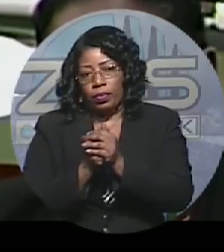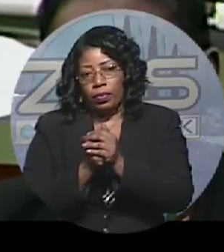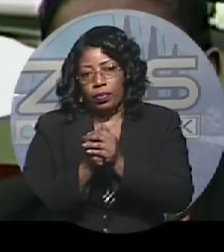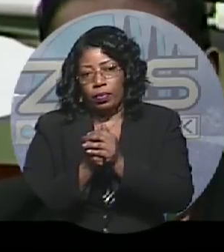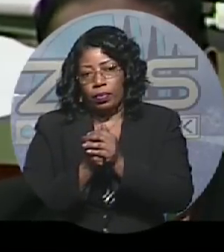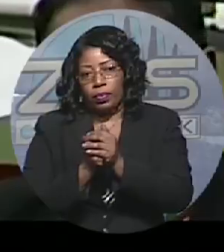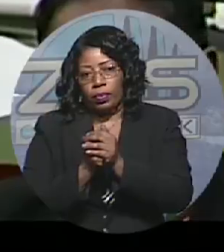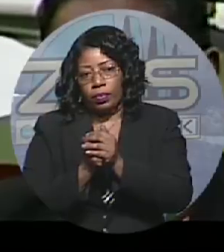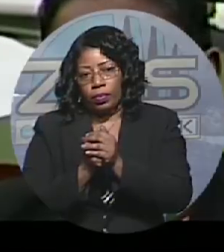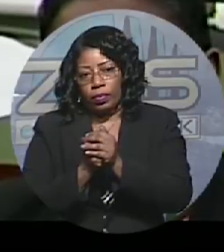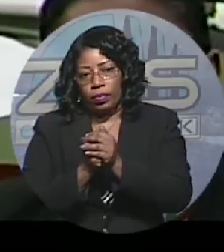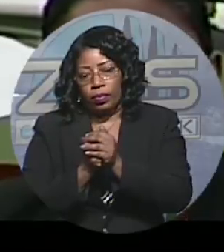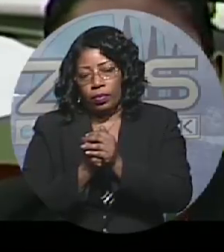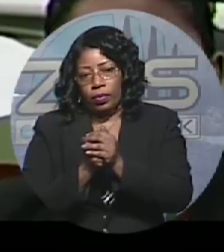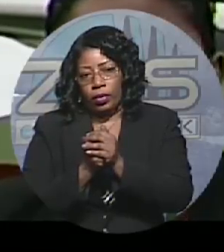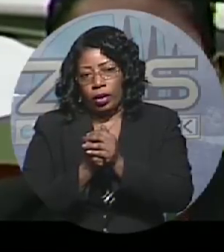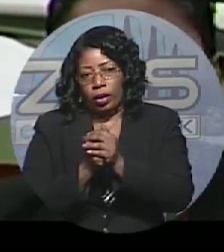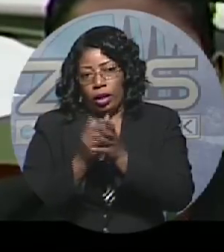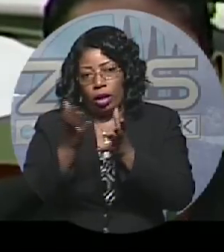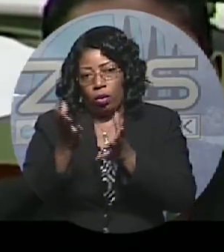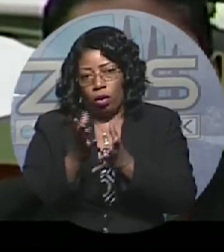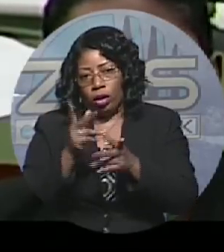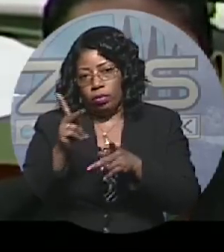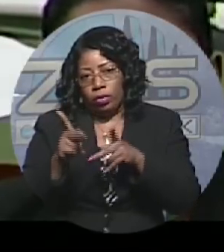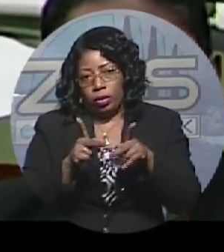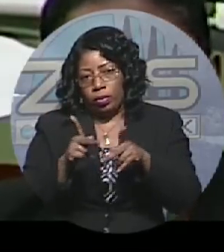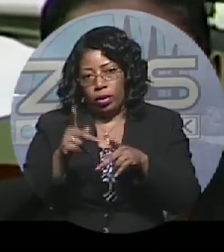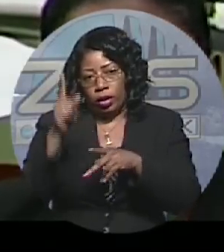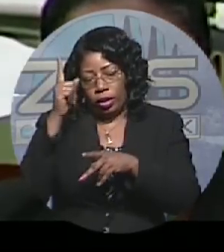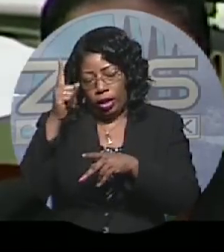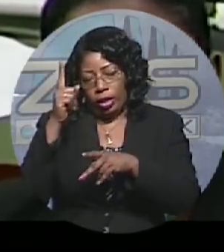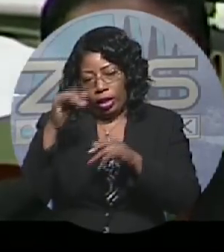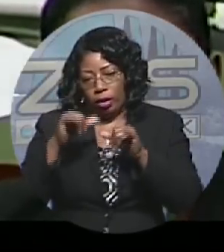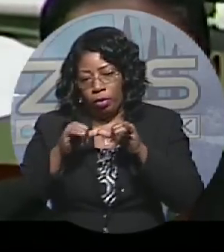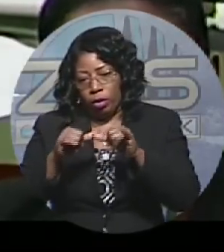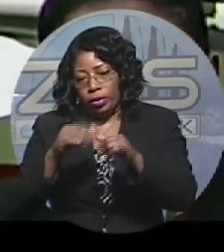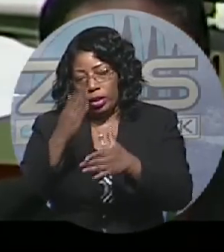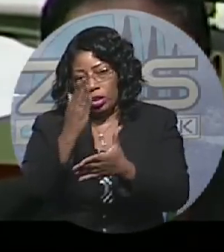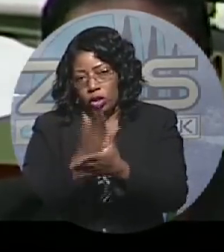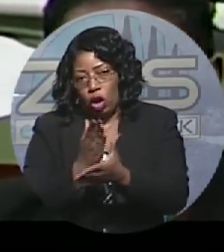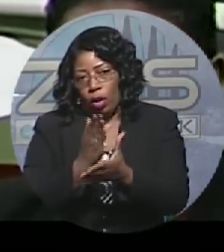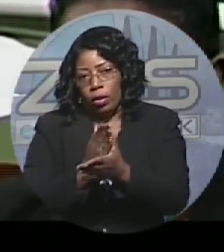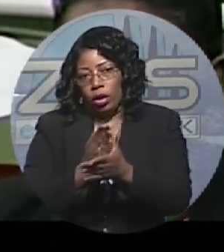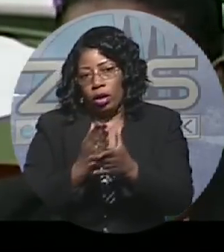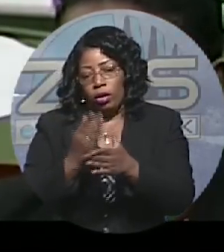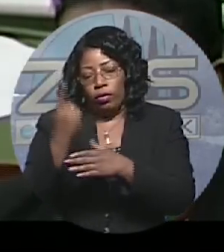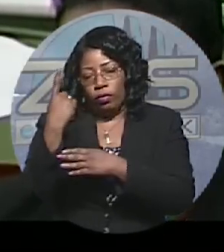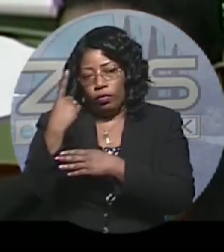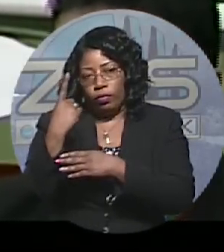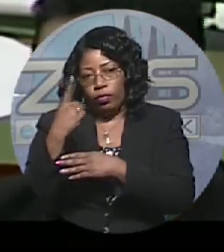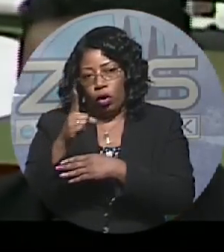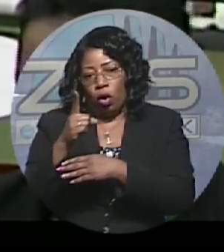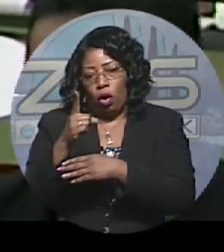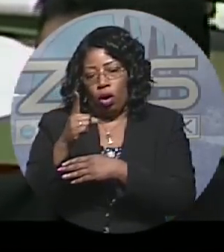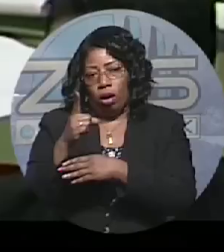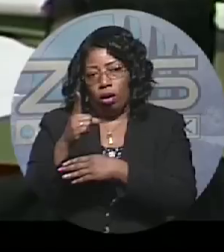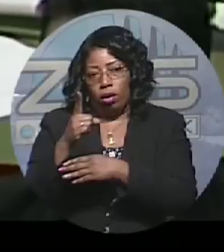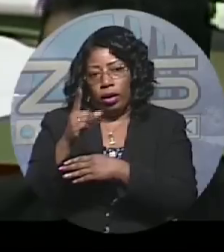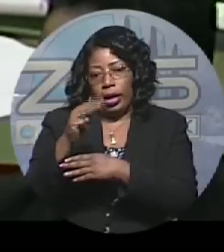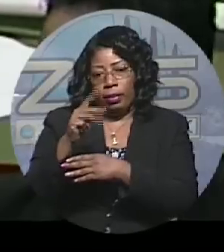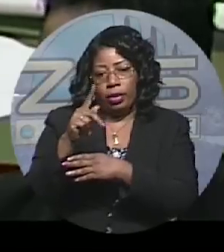Remarkable. I wonder if people, a permanent injunction against members of Parliament from speaking in